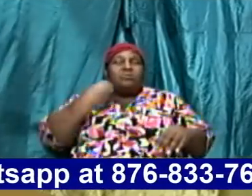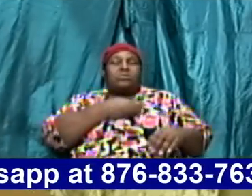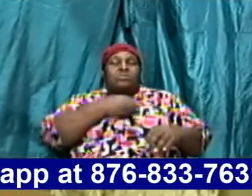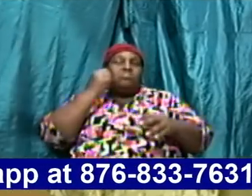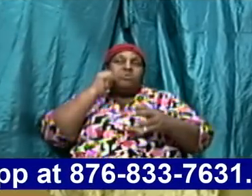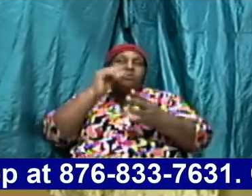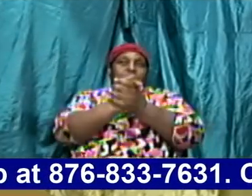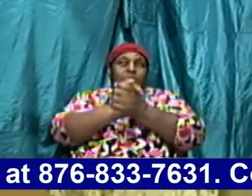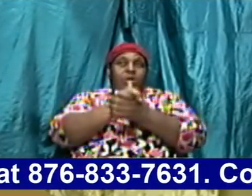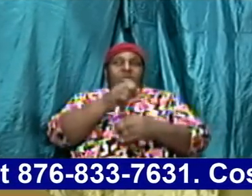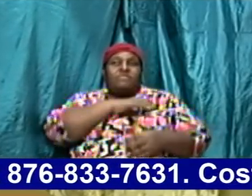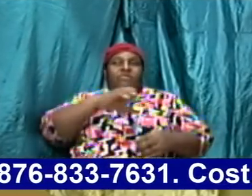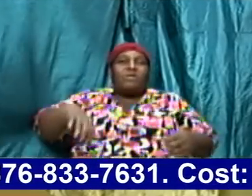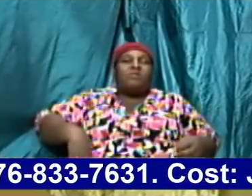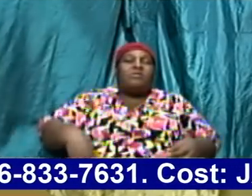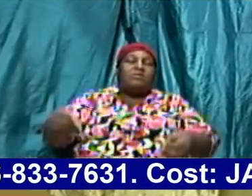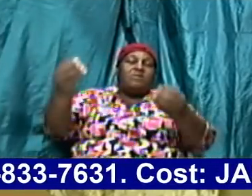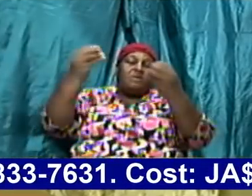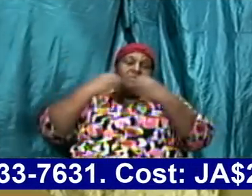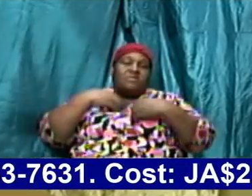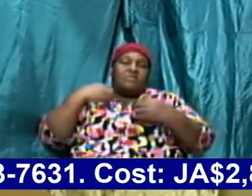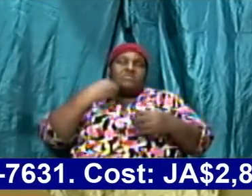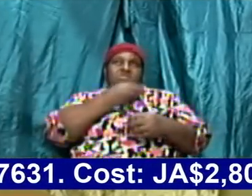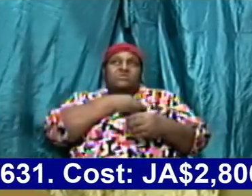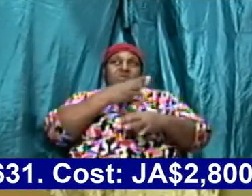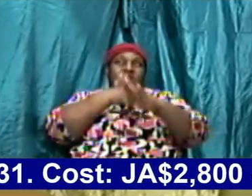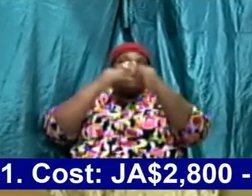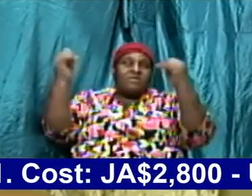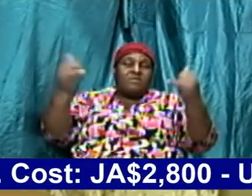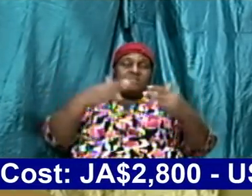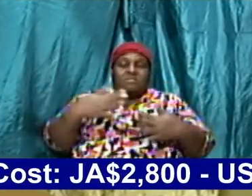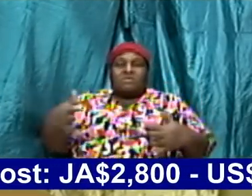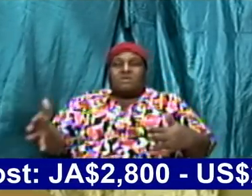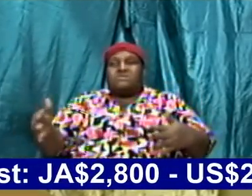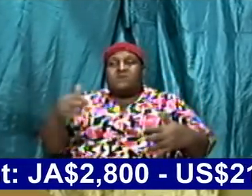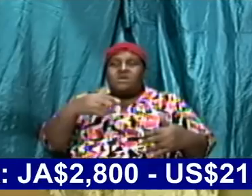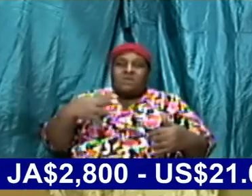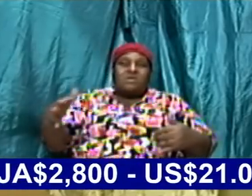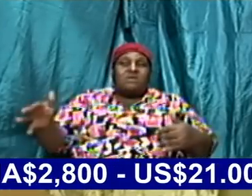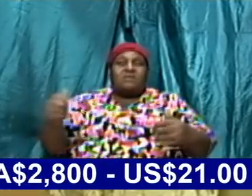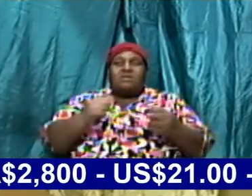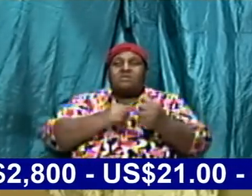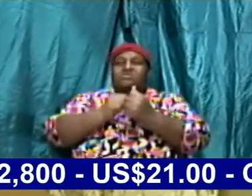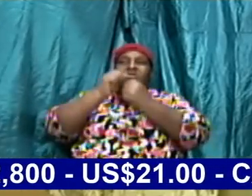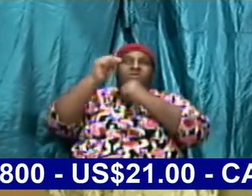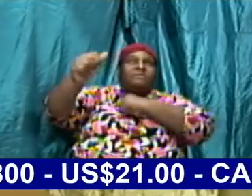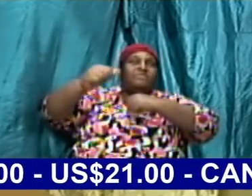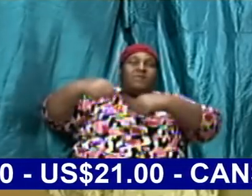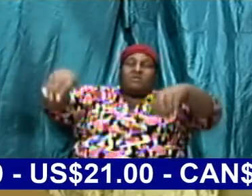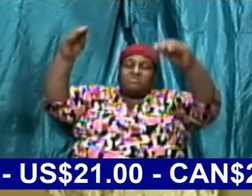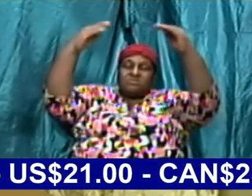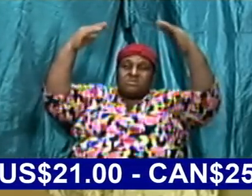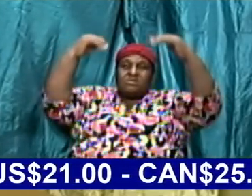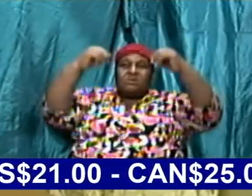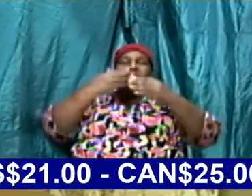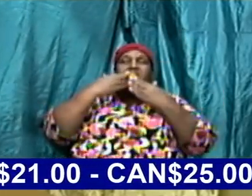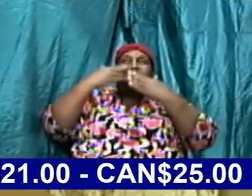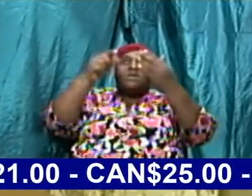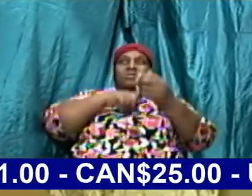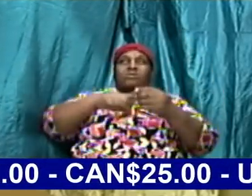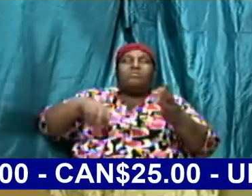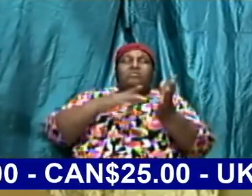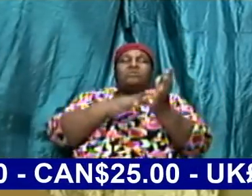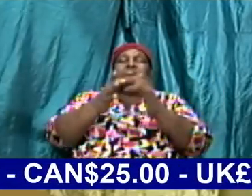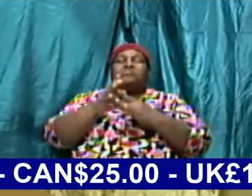Christ. And you have given us some things, heavenly things, God, things that are far superior. Thank you, Lord Jesus, that as